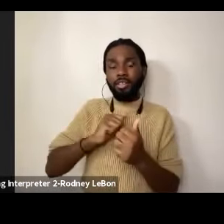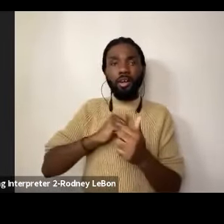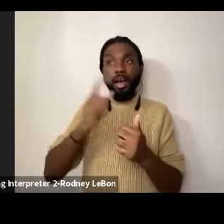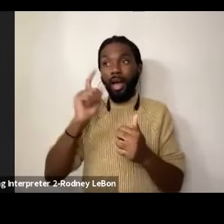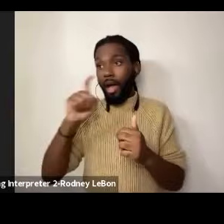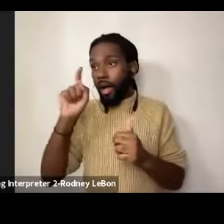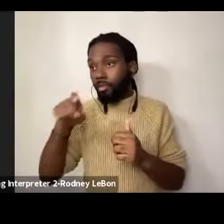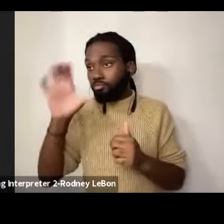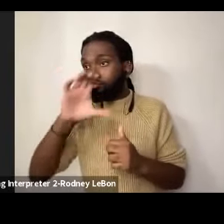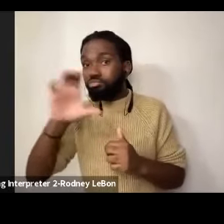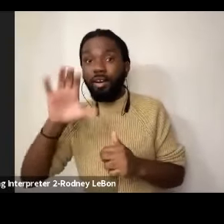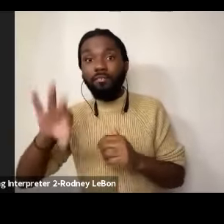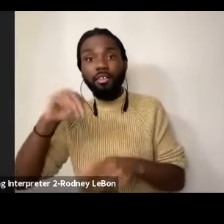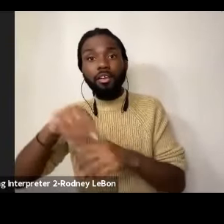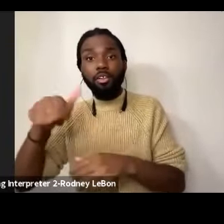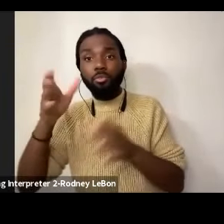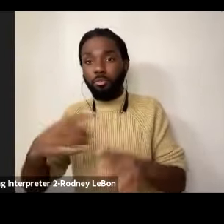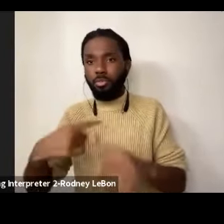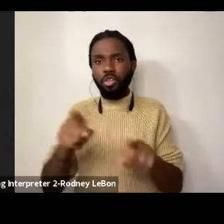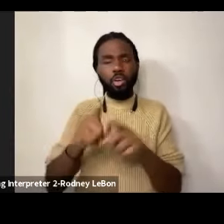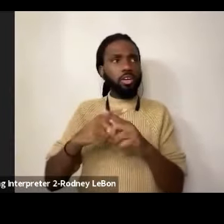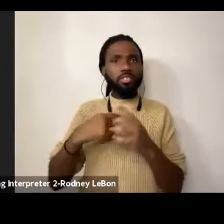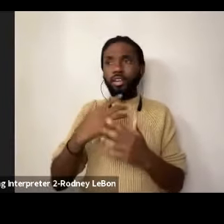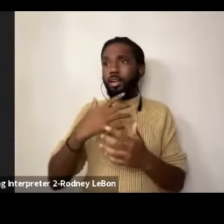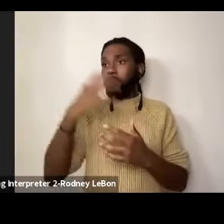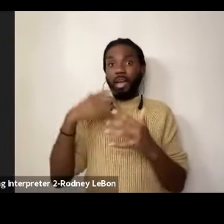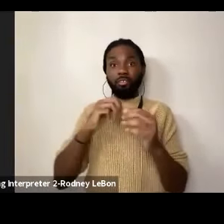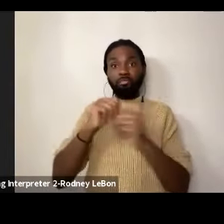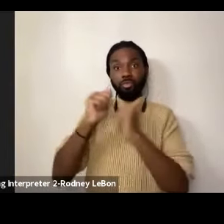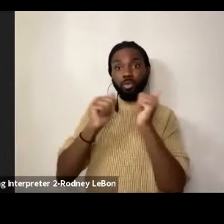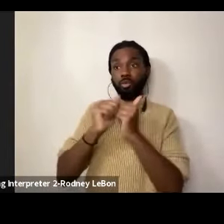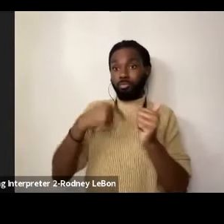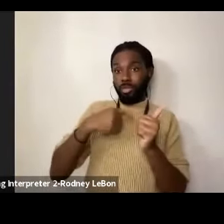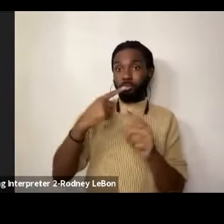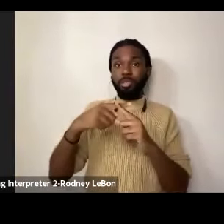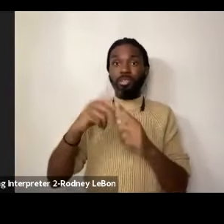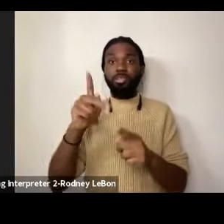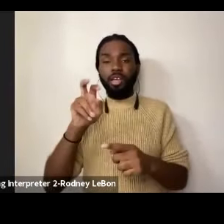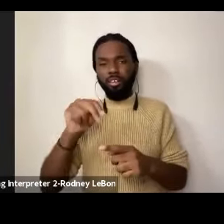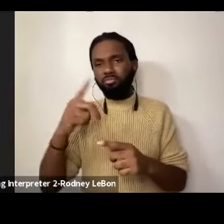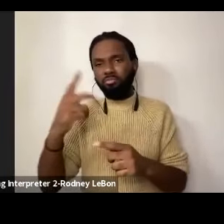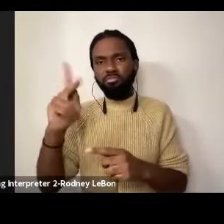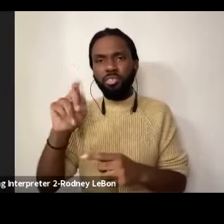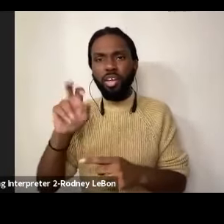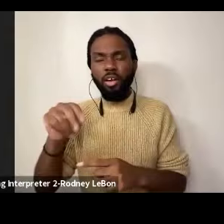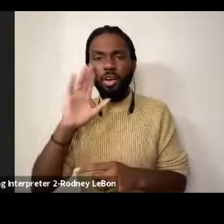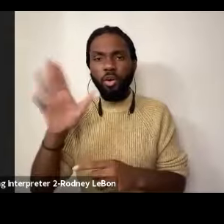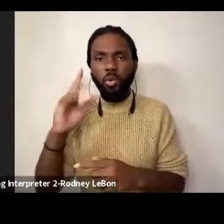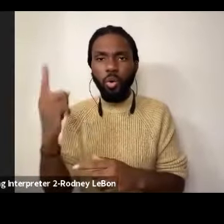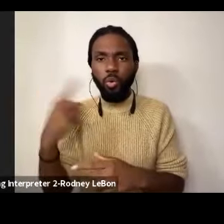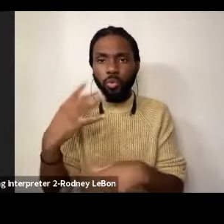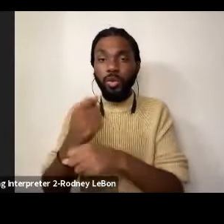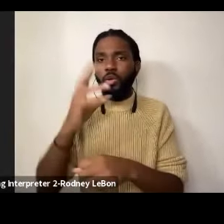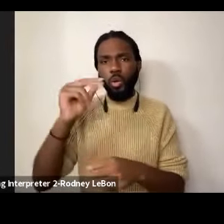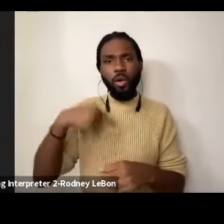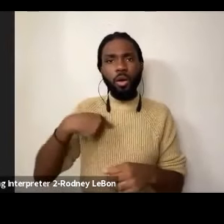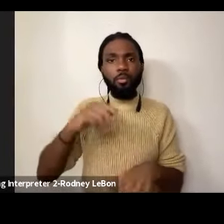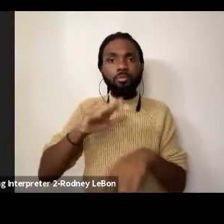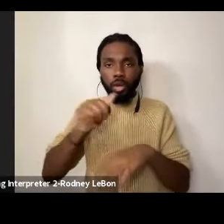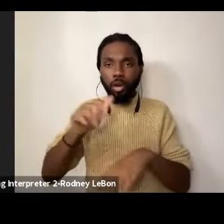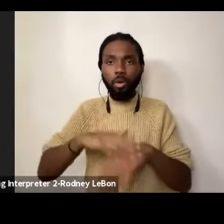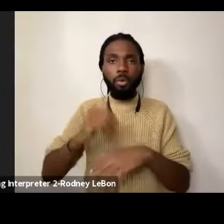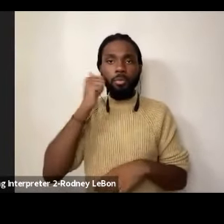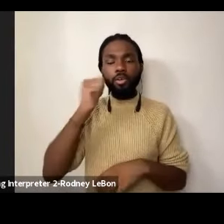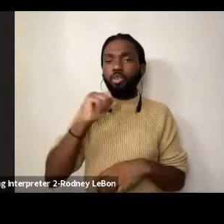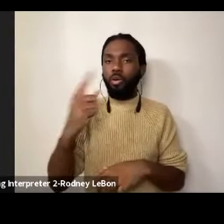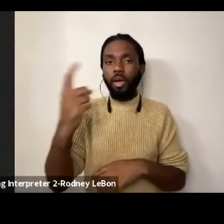And I'm mad that if it's a competition between me and Karen, Karen's gonna always win. No, I ain't on my period, so don't ask me again. I'm mad if I go missing, the news